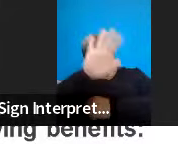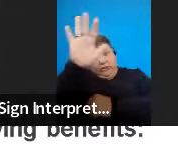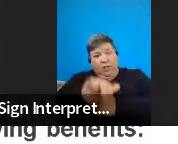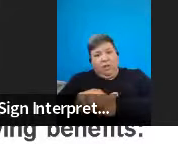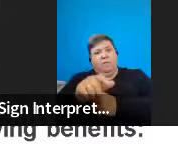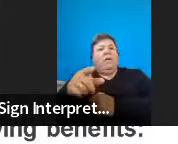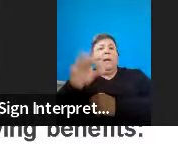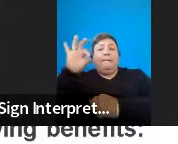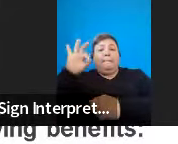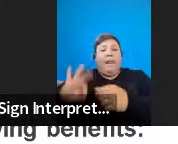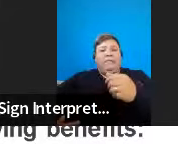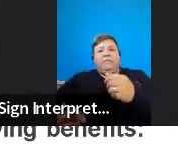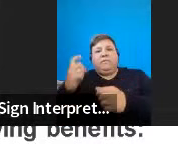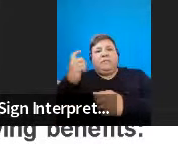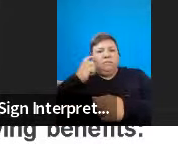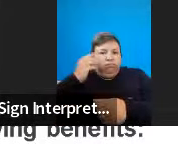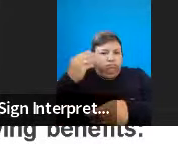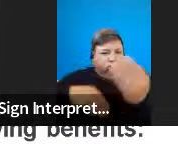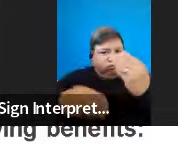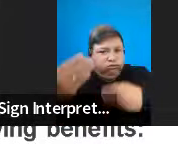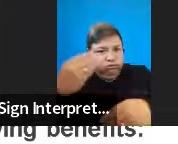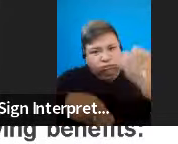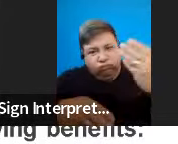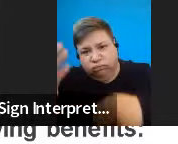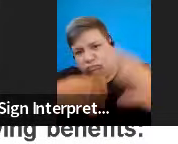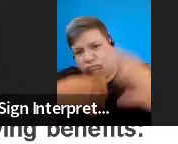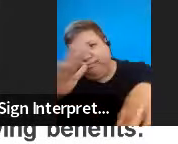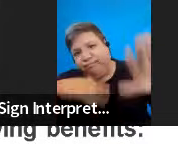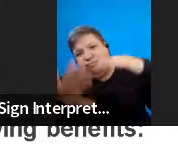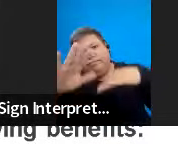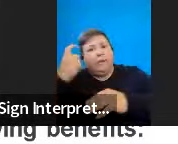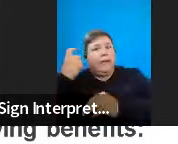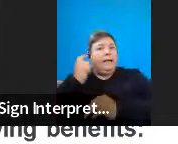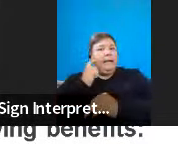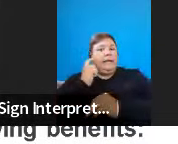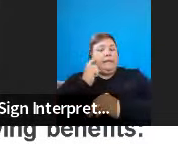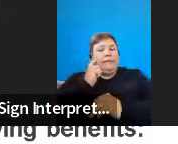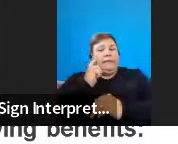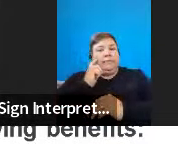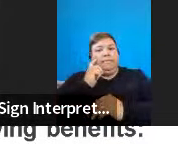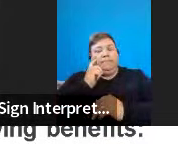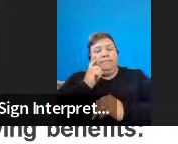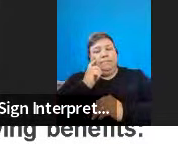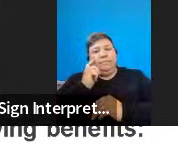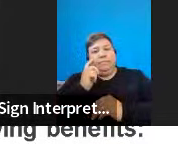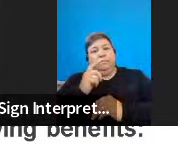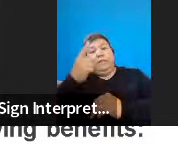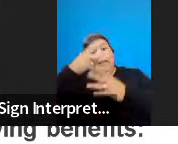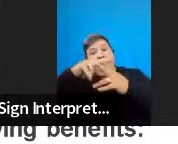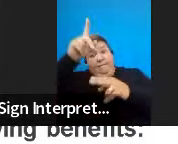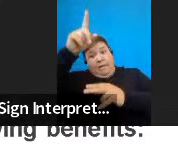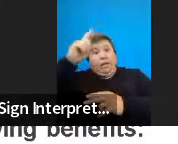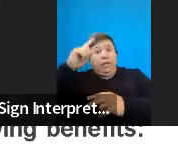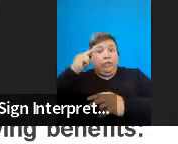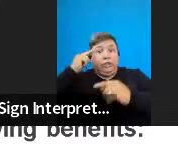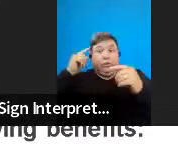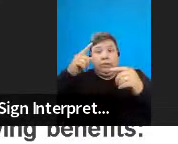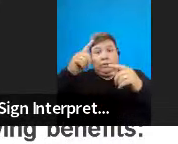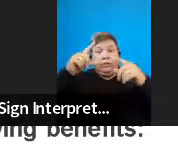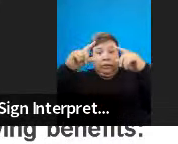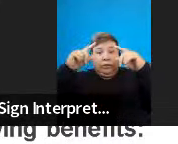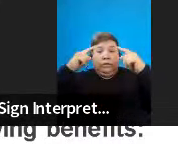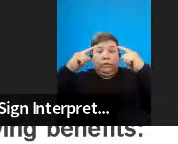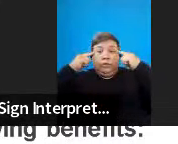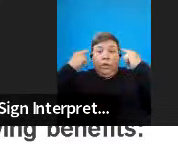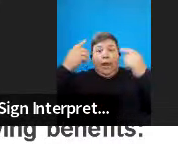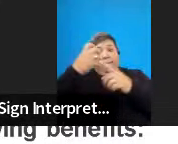benefits in China if you are doing business with China. And also if your suppliers in China have the accreditation status in China, they will get